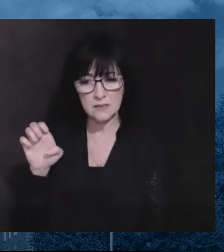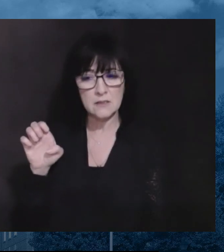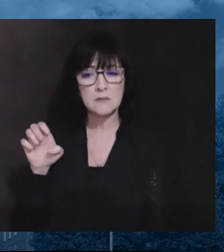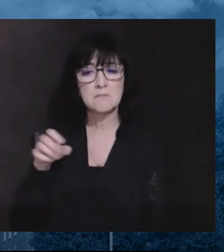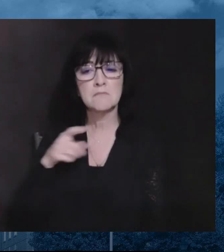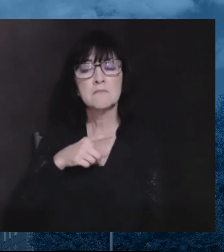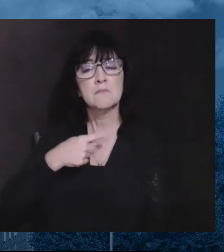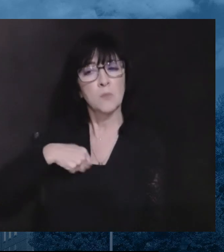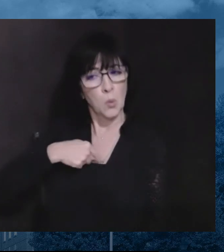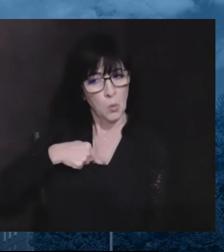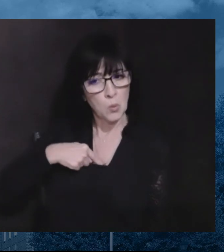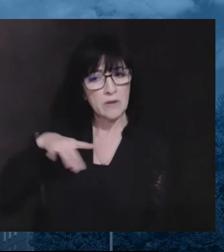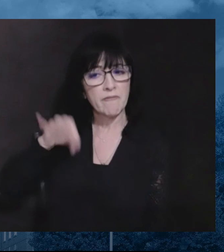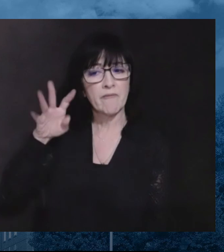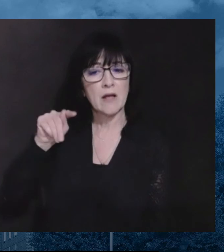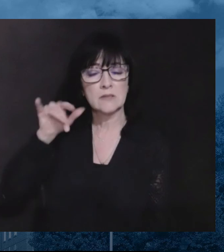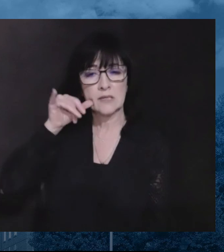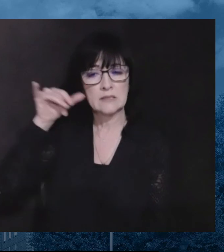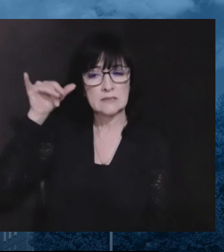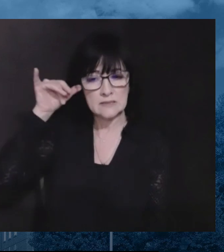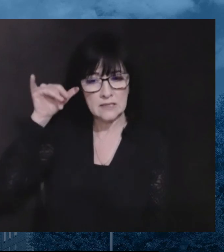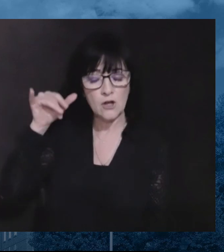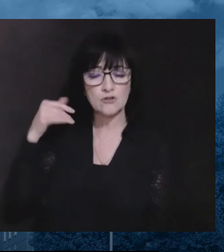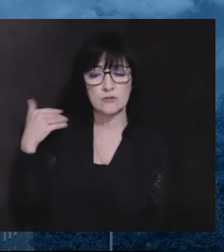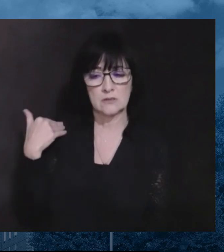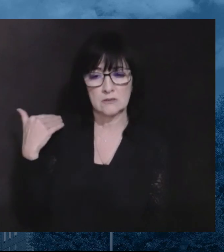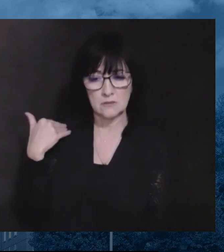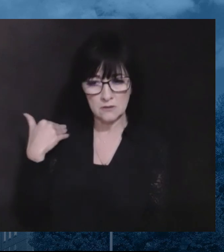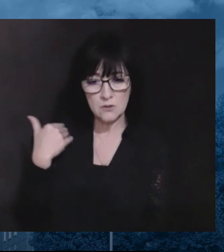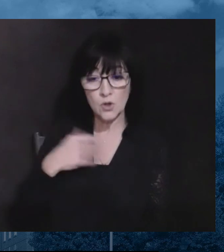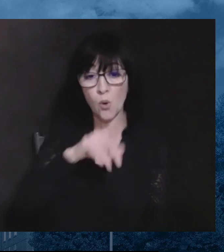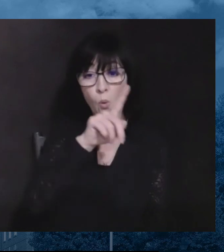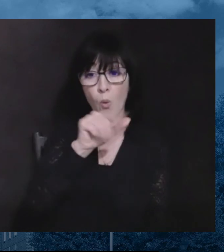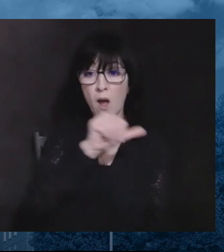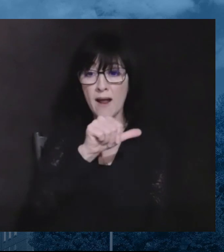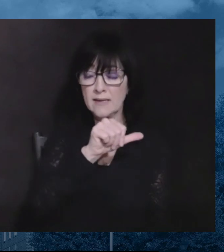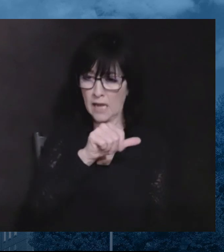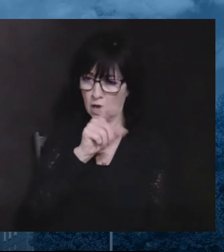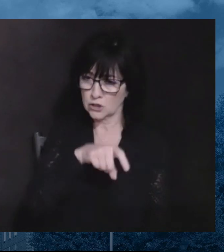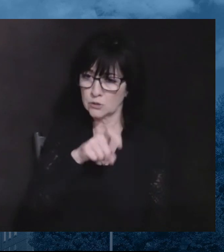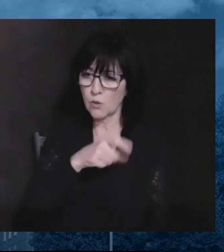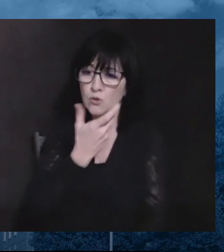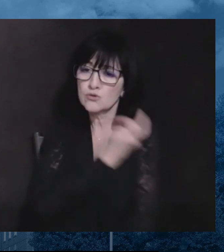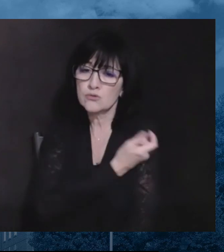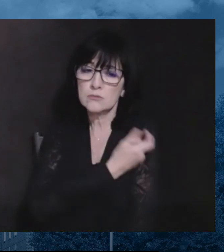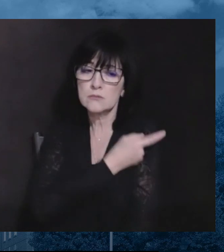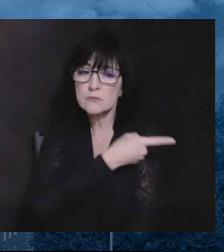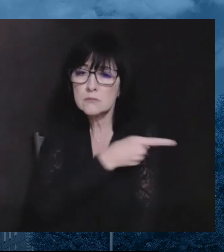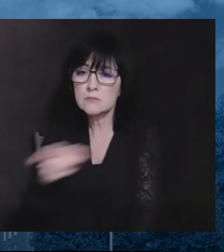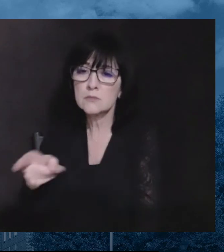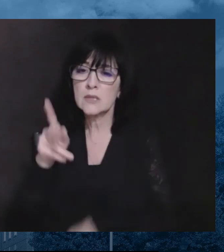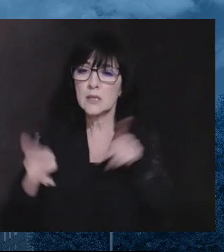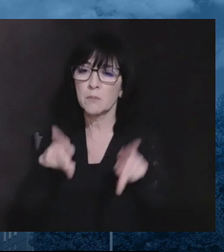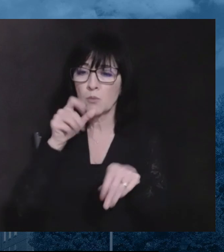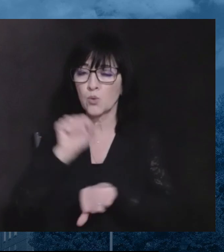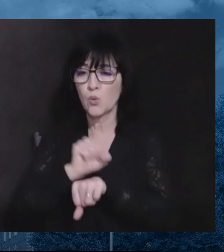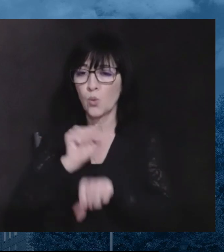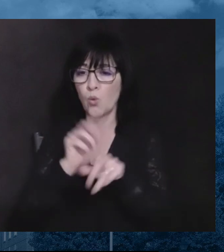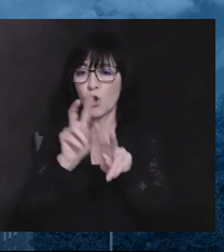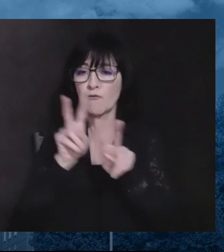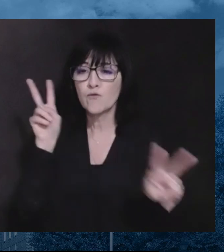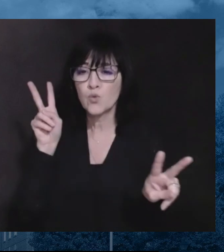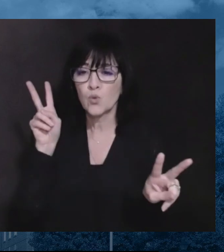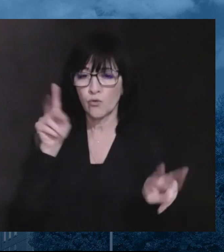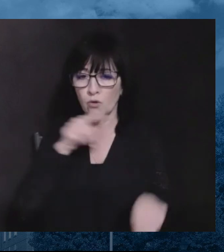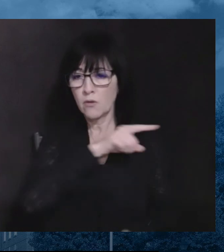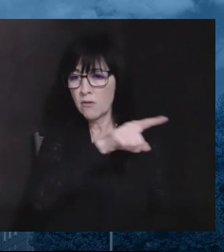were included in the 1A phase of vaccinations, and there are workers who have not yet received the vaccine. They are concerned about their safety and